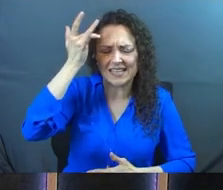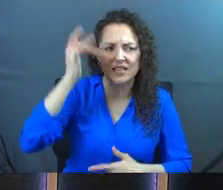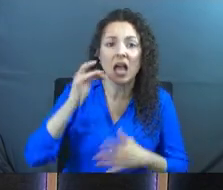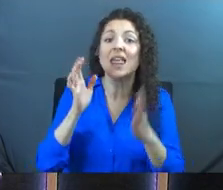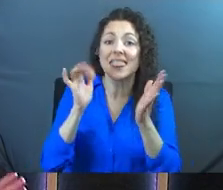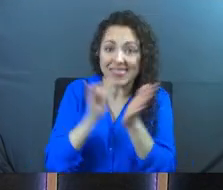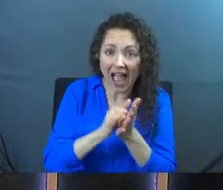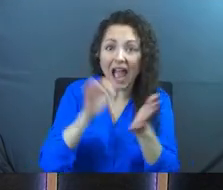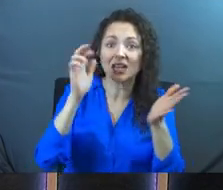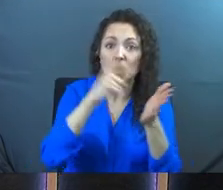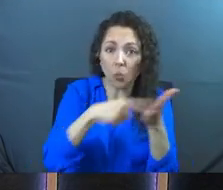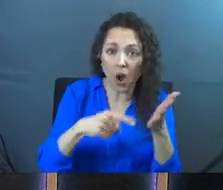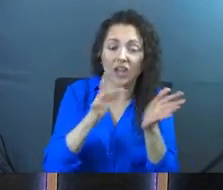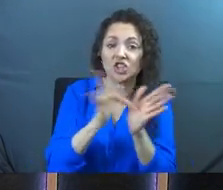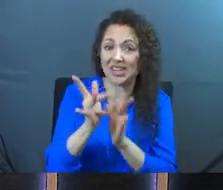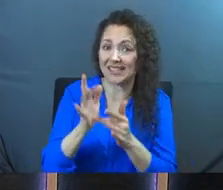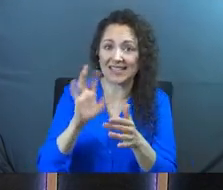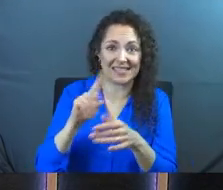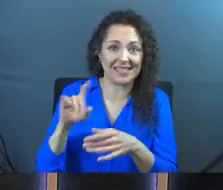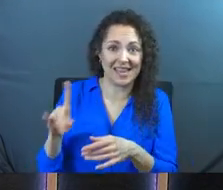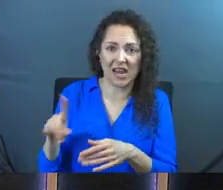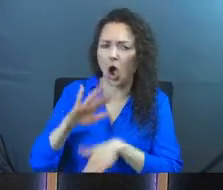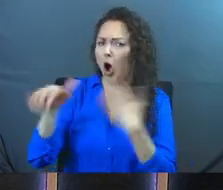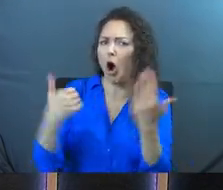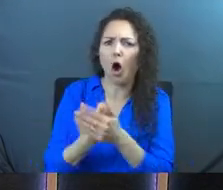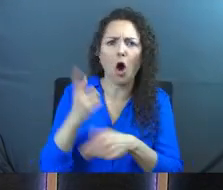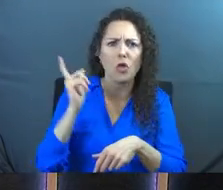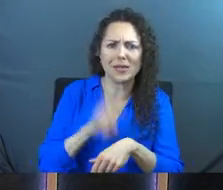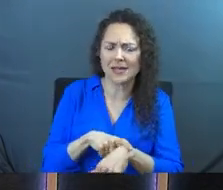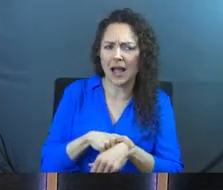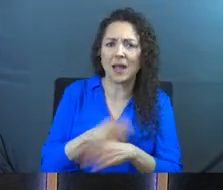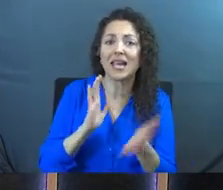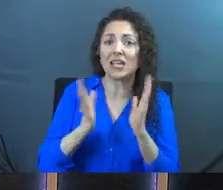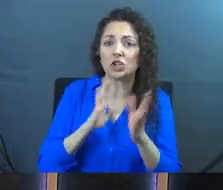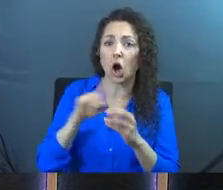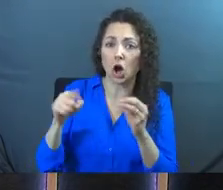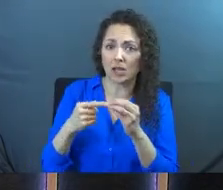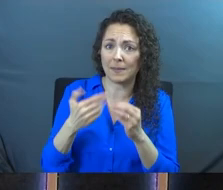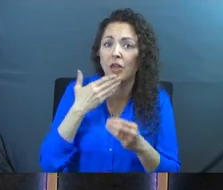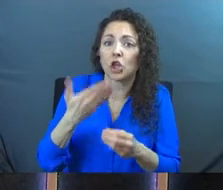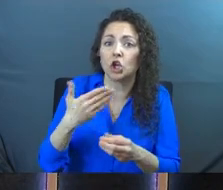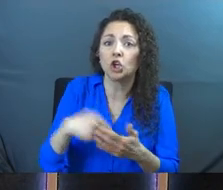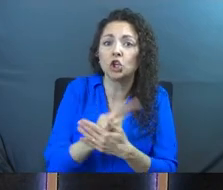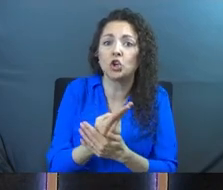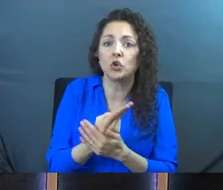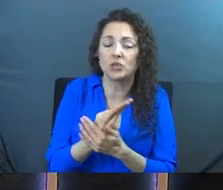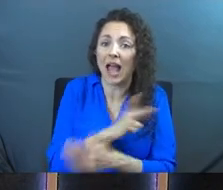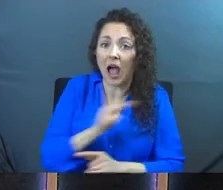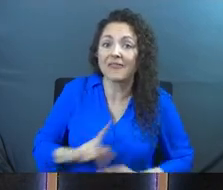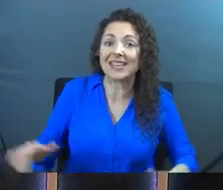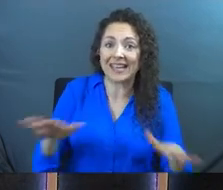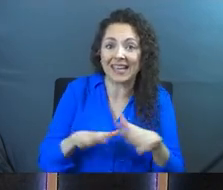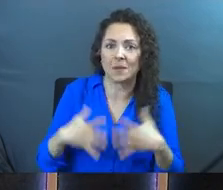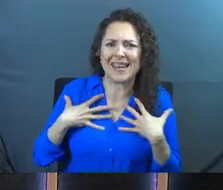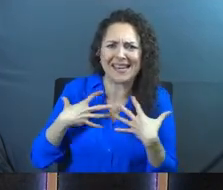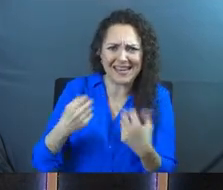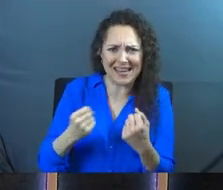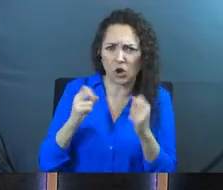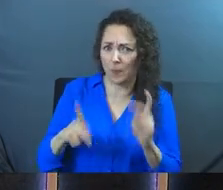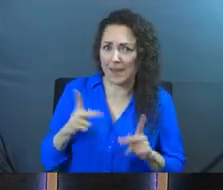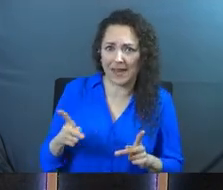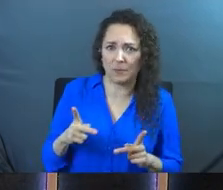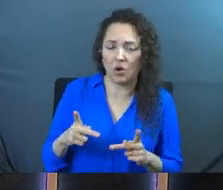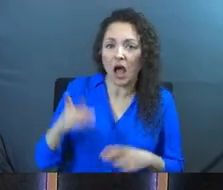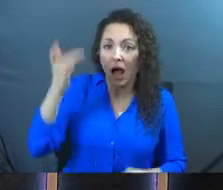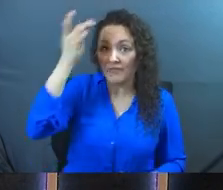what Jesus did. All the time, wherever he went, he talked about the good news of the kingdom of God, and he healed people of their diseases and their